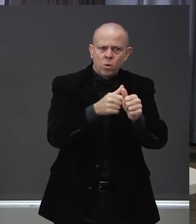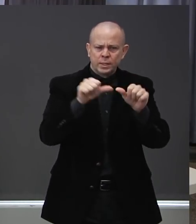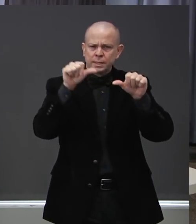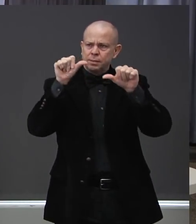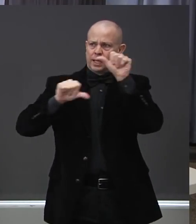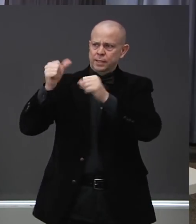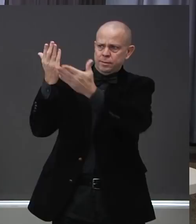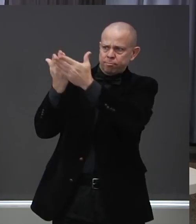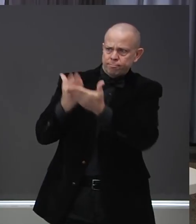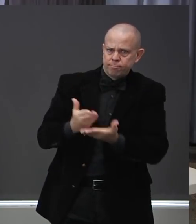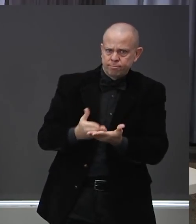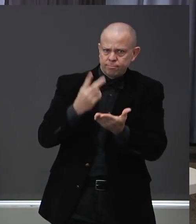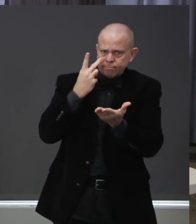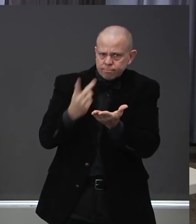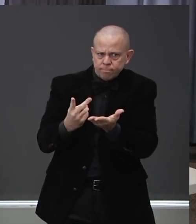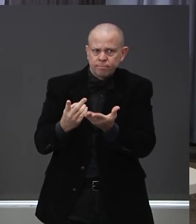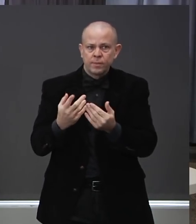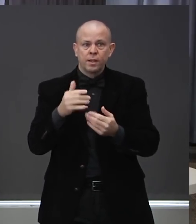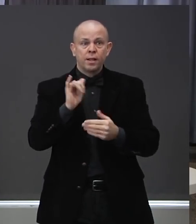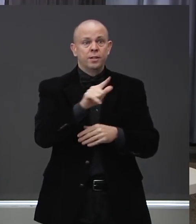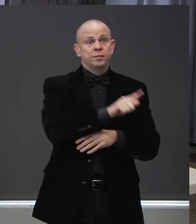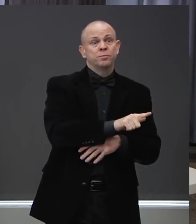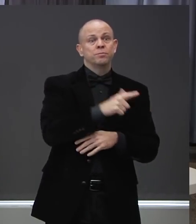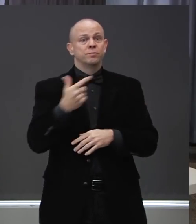it over to ODE Director Colt Gill.